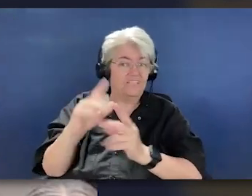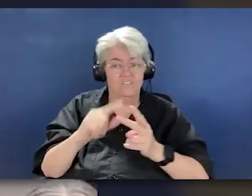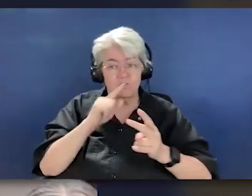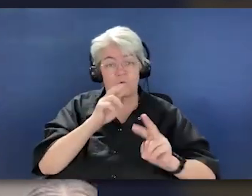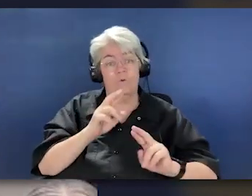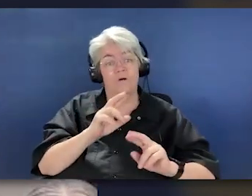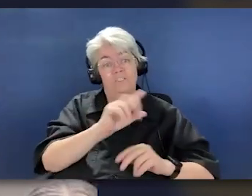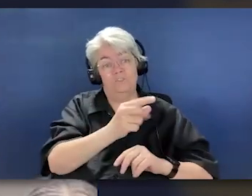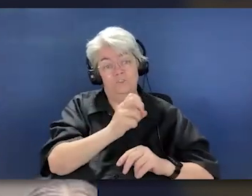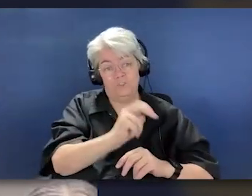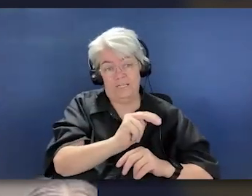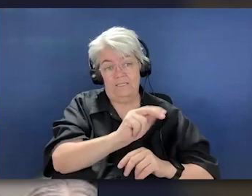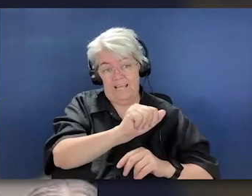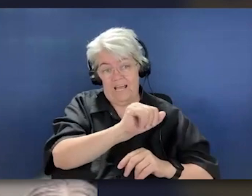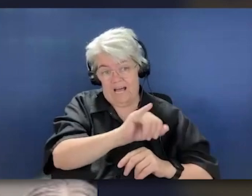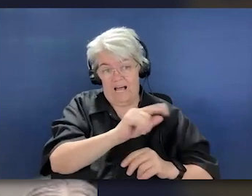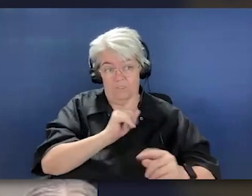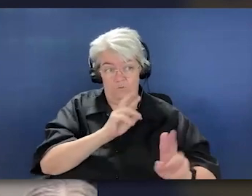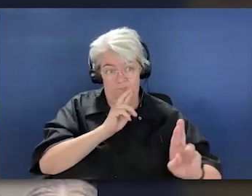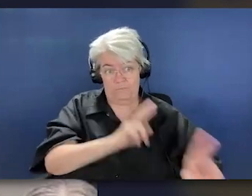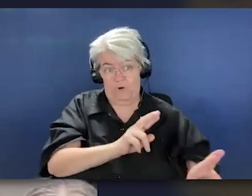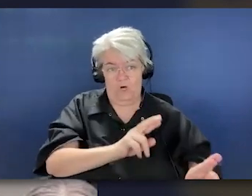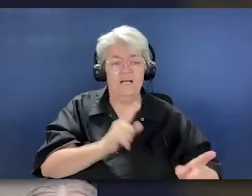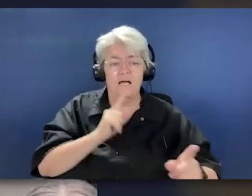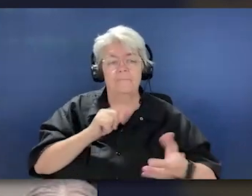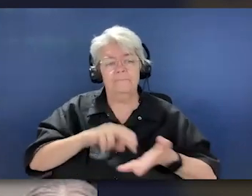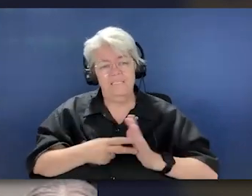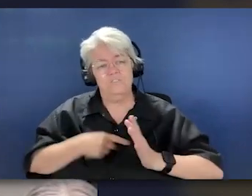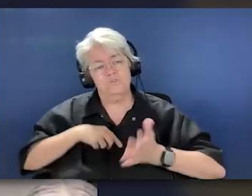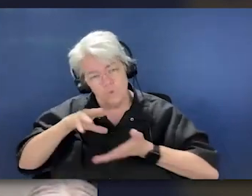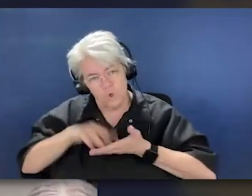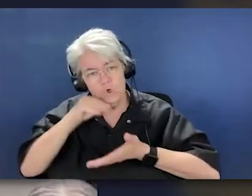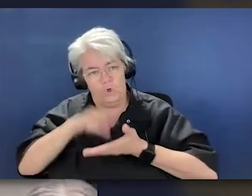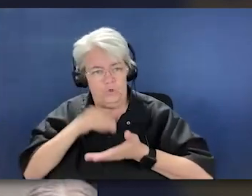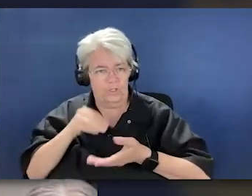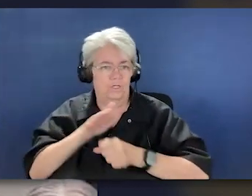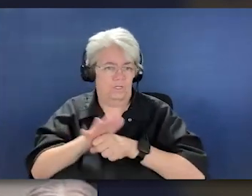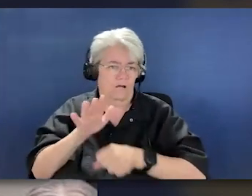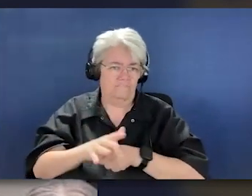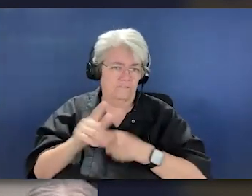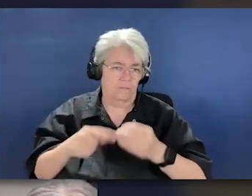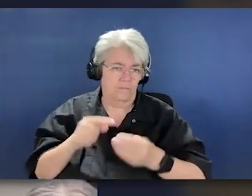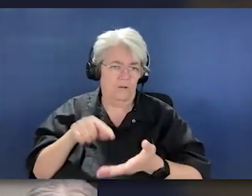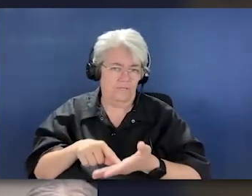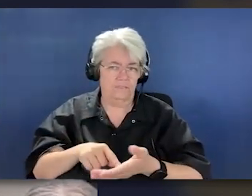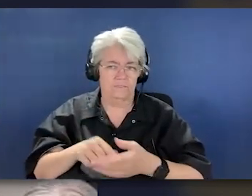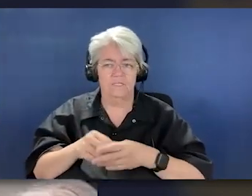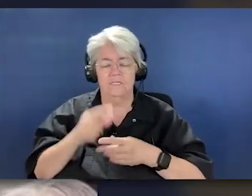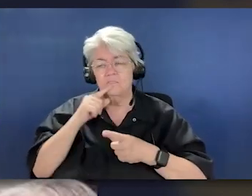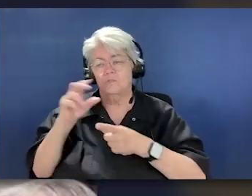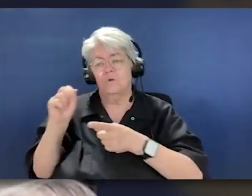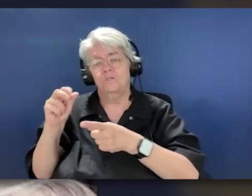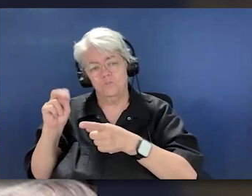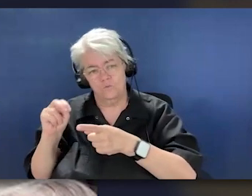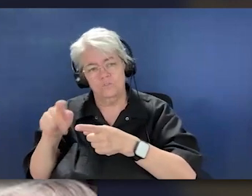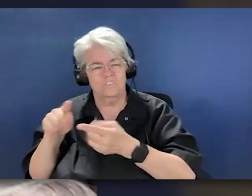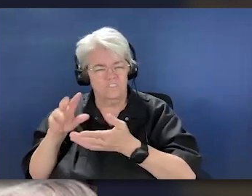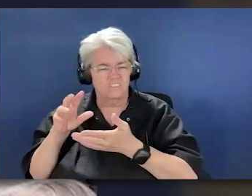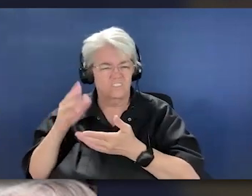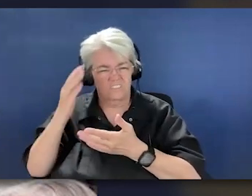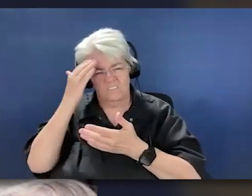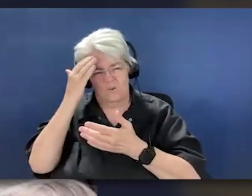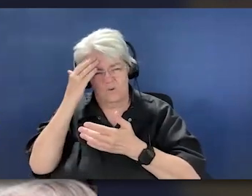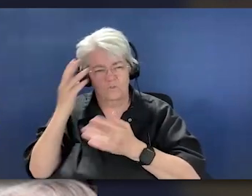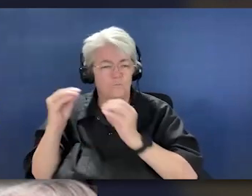really improving our own literacy about this. And that's something that's ongoing for me. Susan certainly has a lot more expertise than I